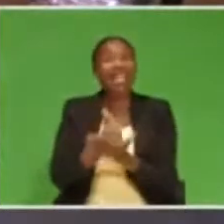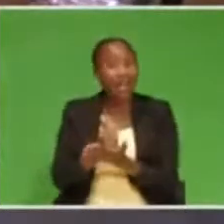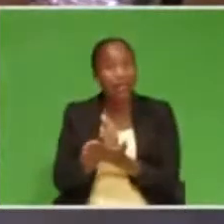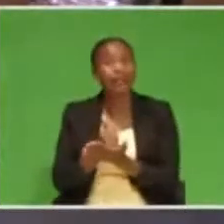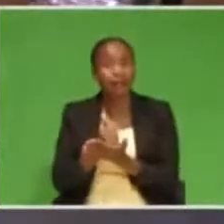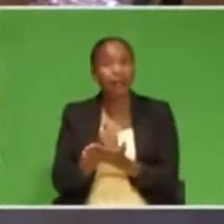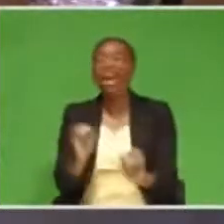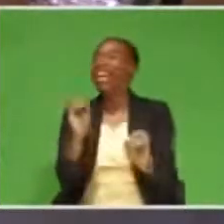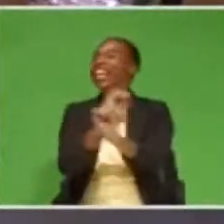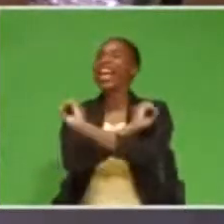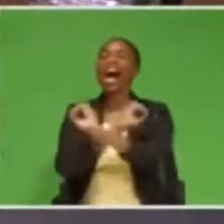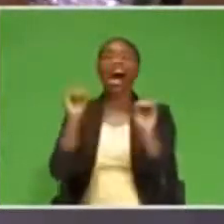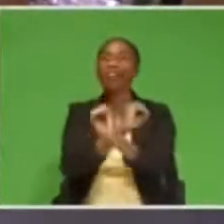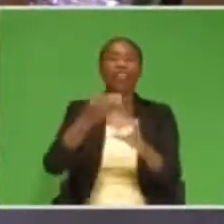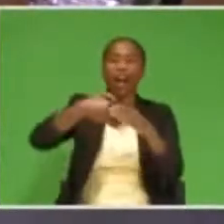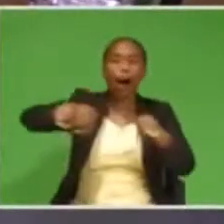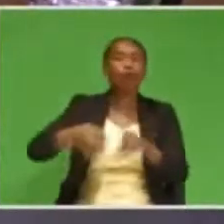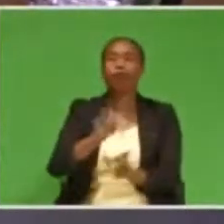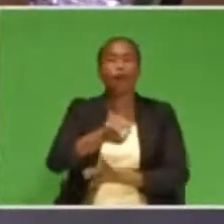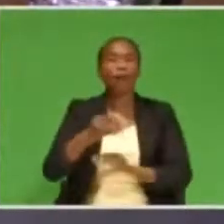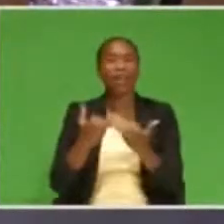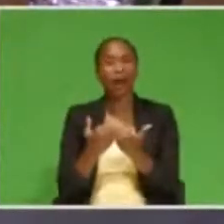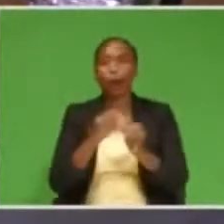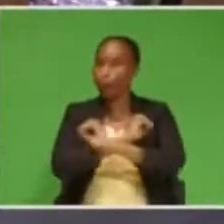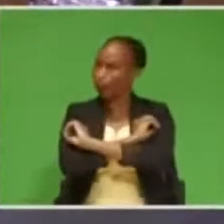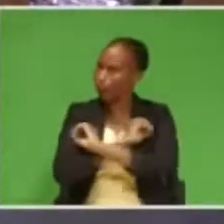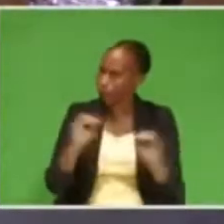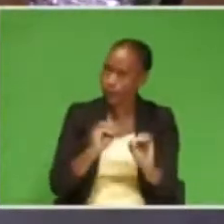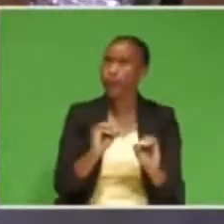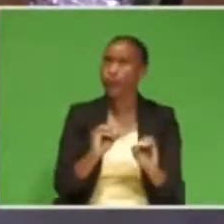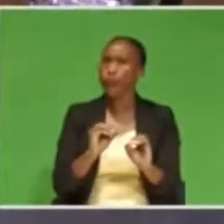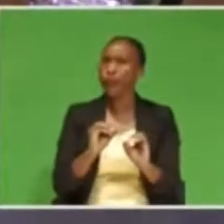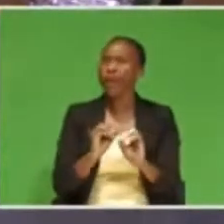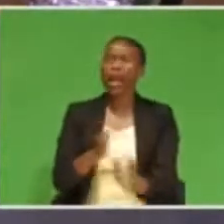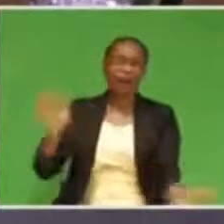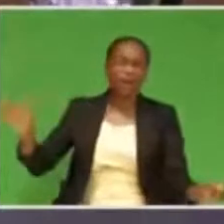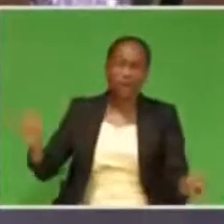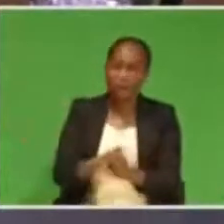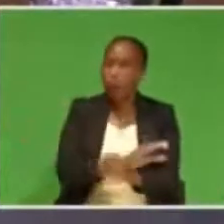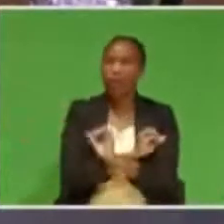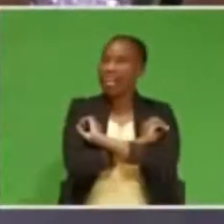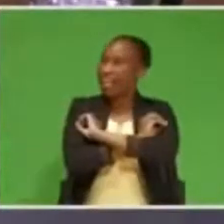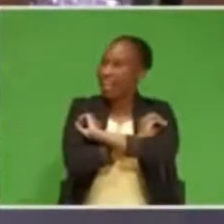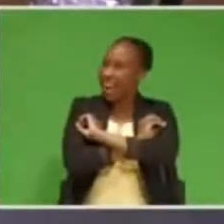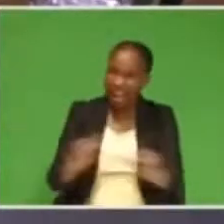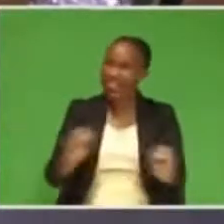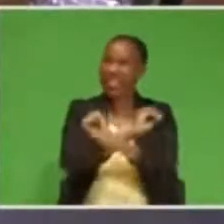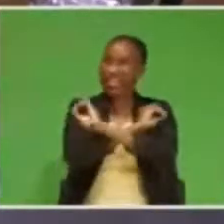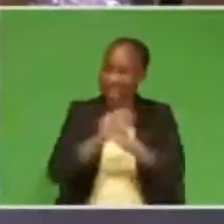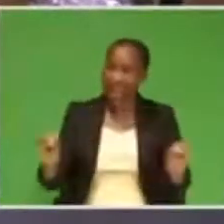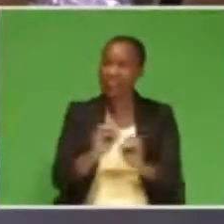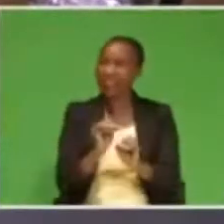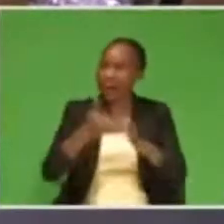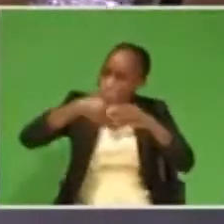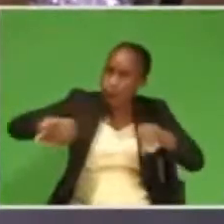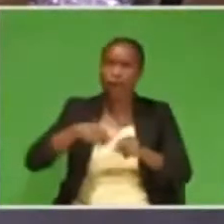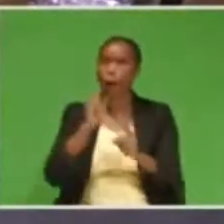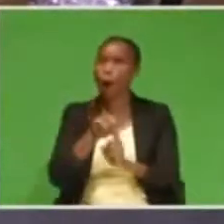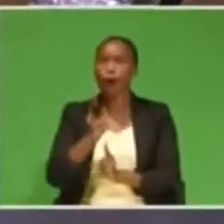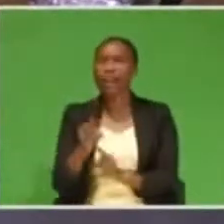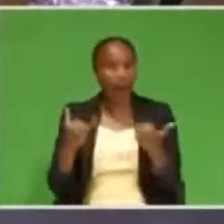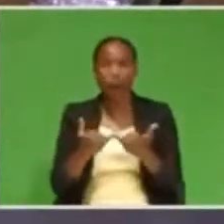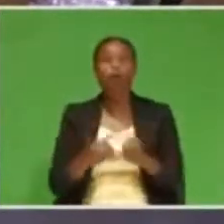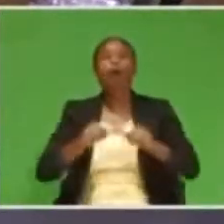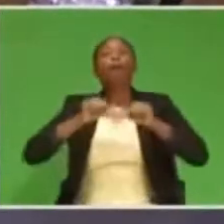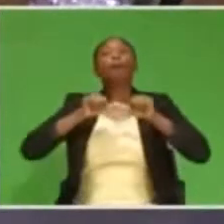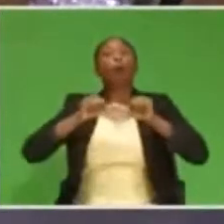is nothing out of order at all right now. There is absolutely nothing out of order right now. We